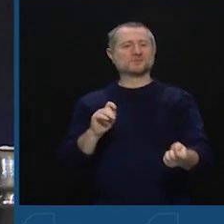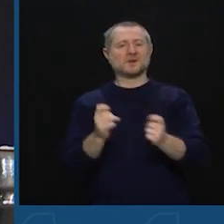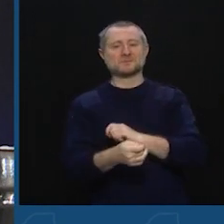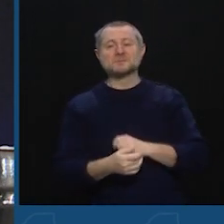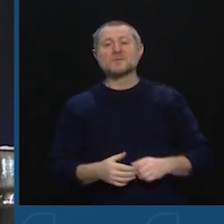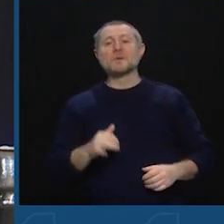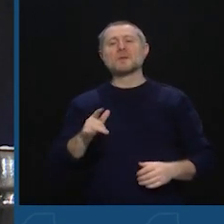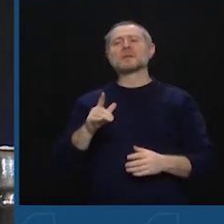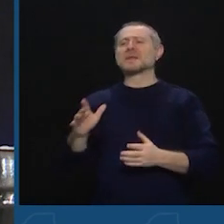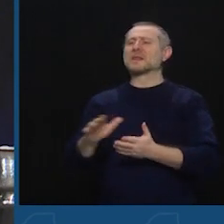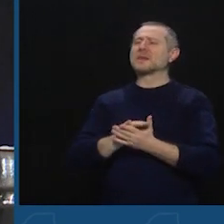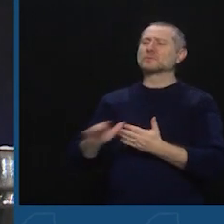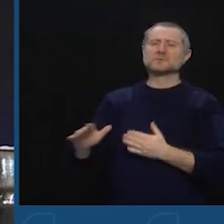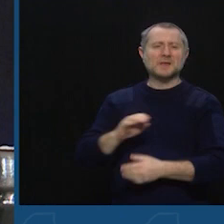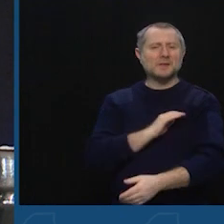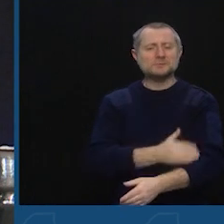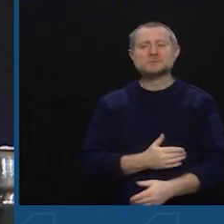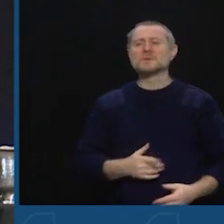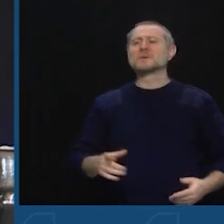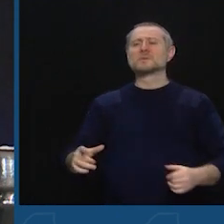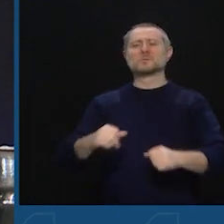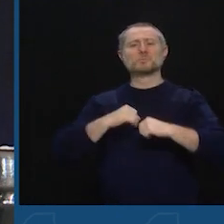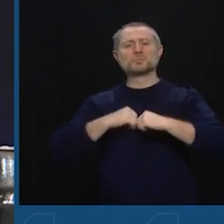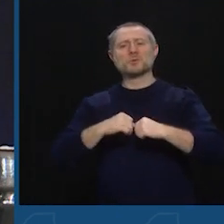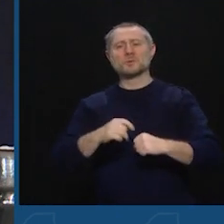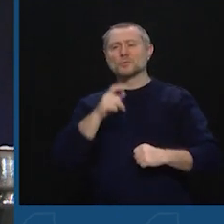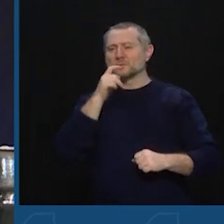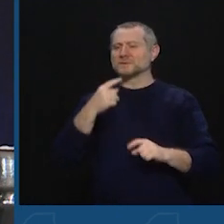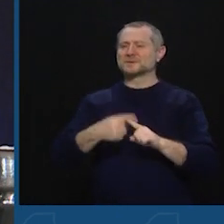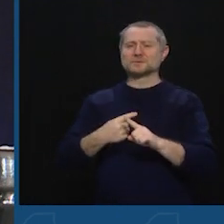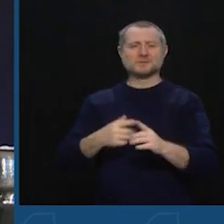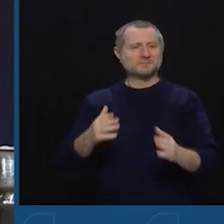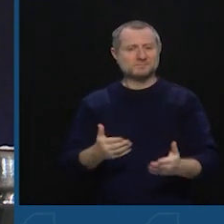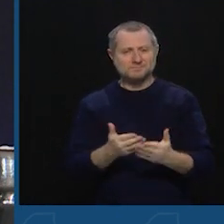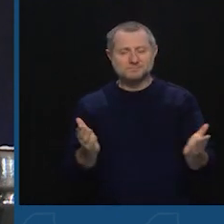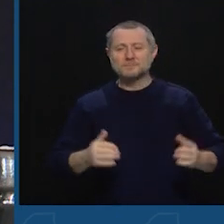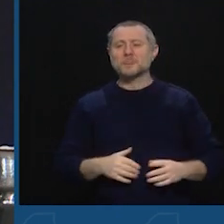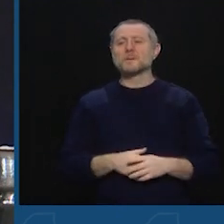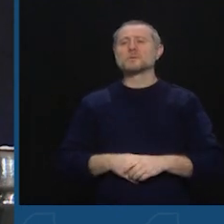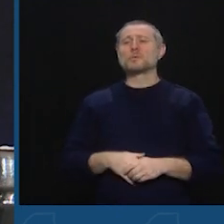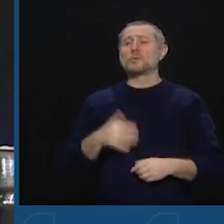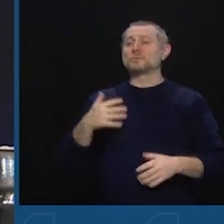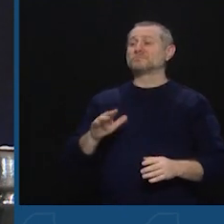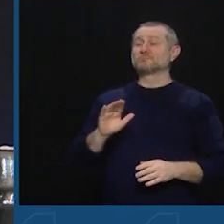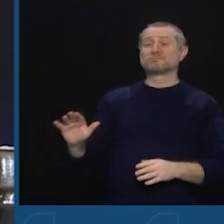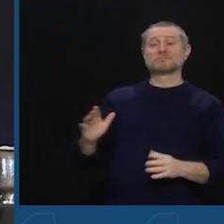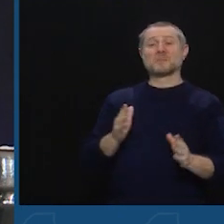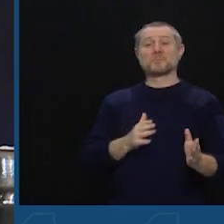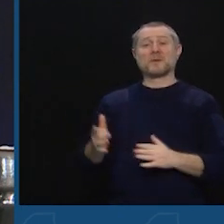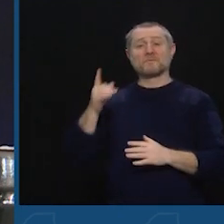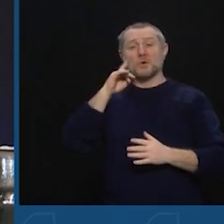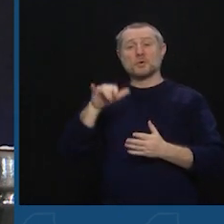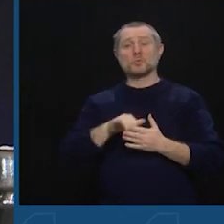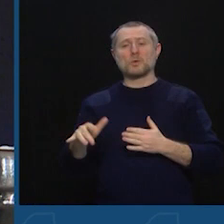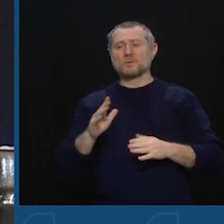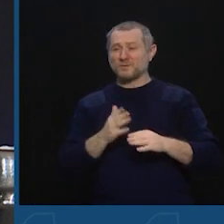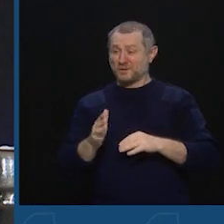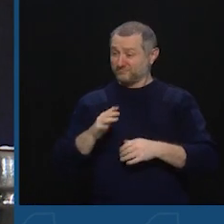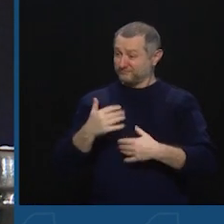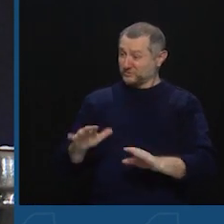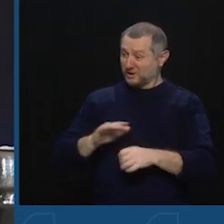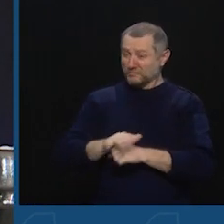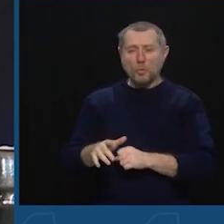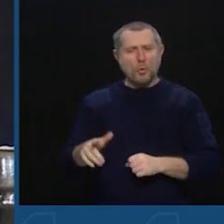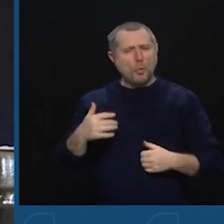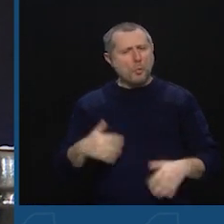tenants and homeowners. Governor Hochul has proposed a bold vision for New York's post-pandemic future. In her State